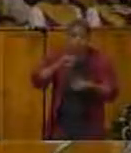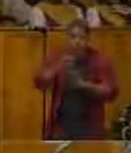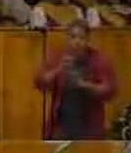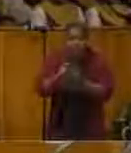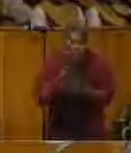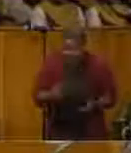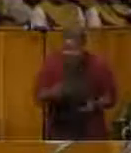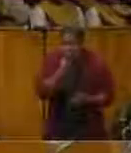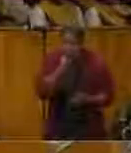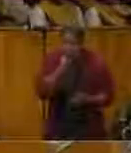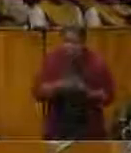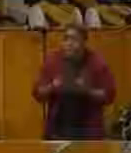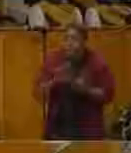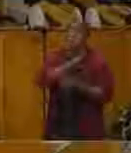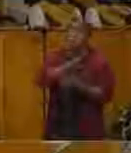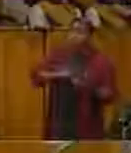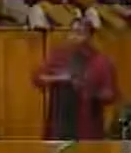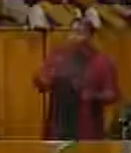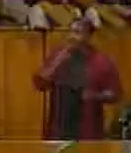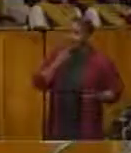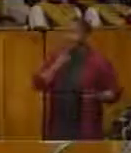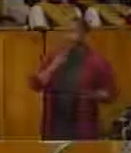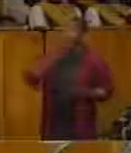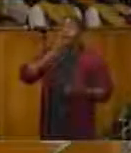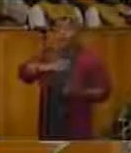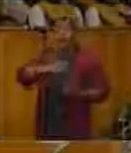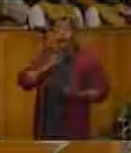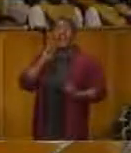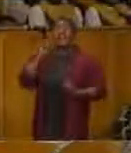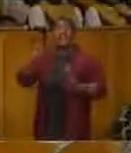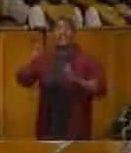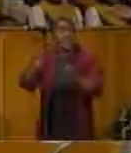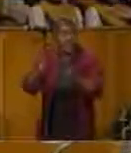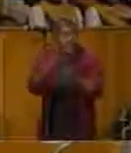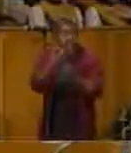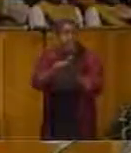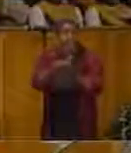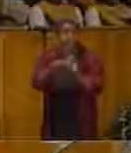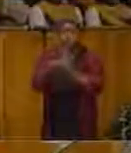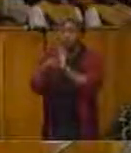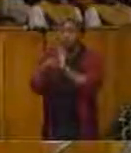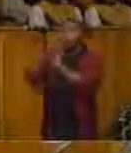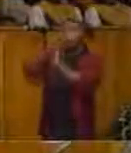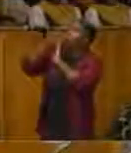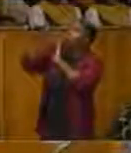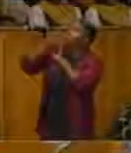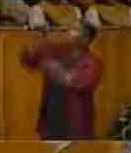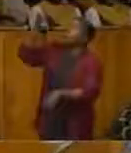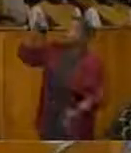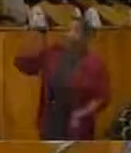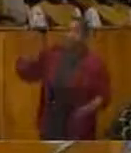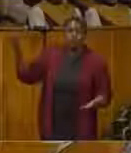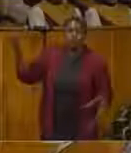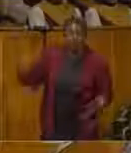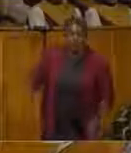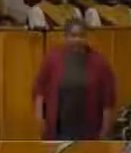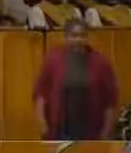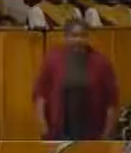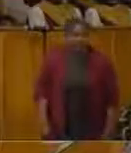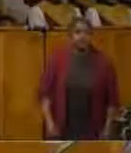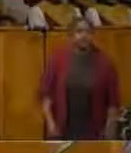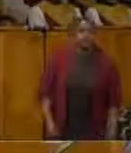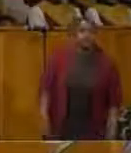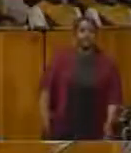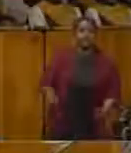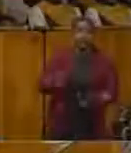Lord says, it is my giving that glorifies God's presence.